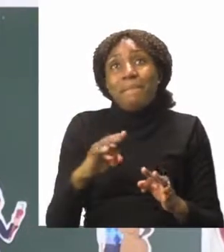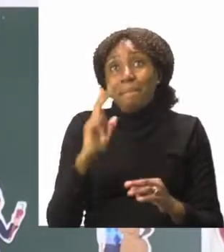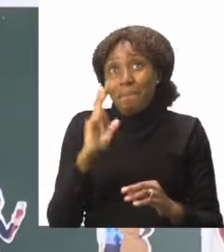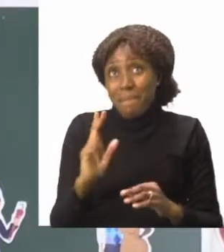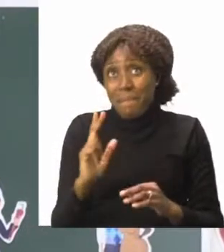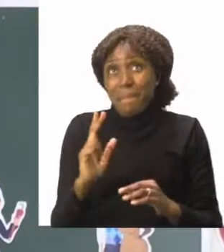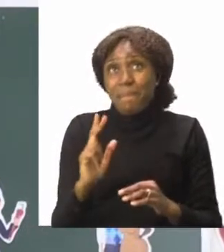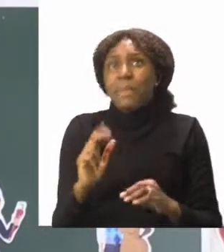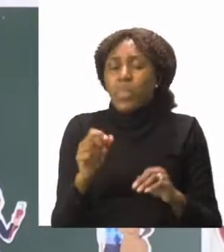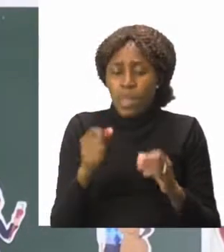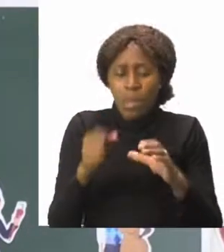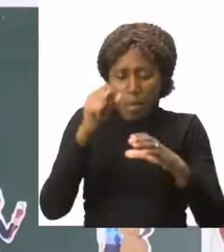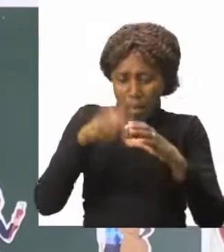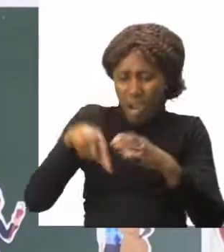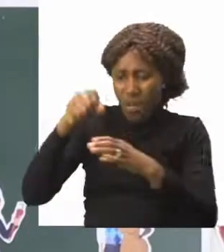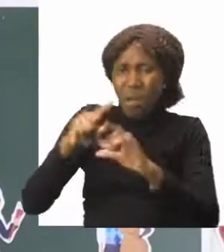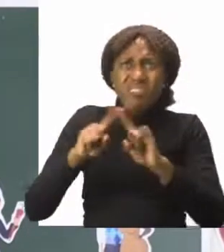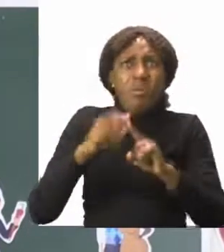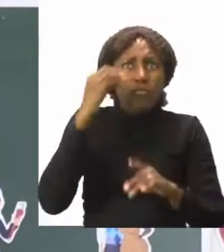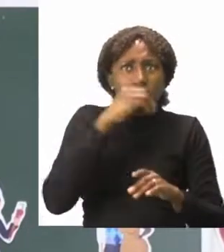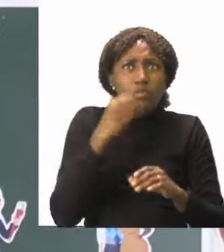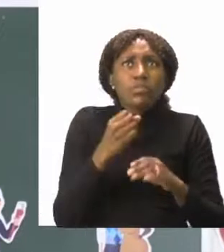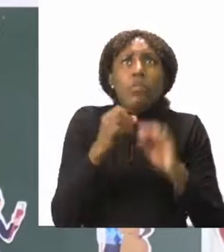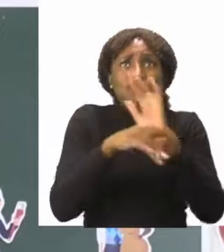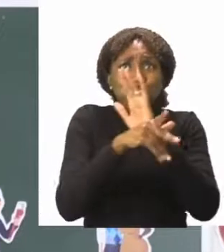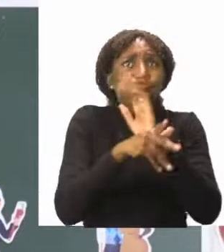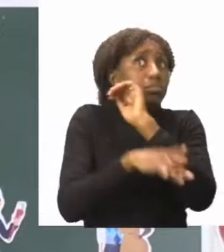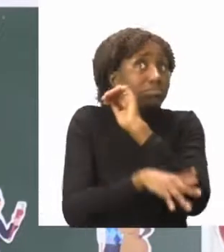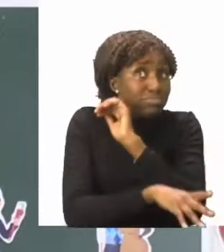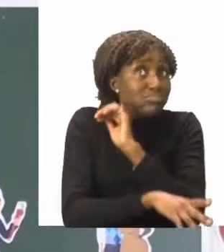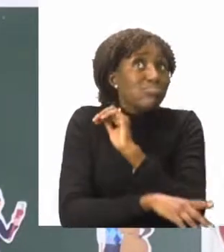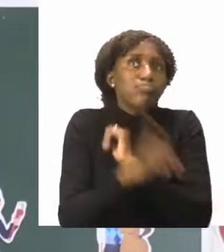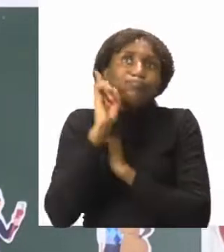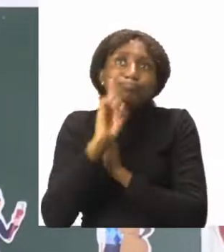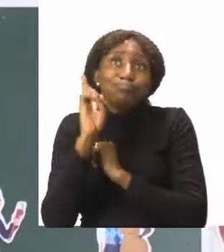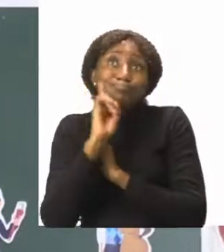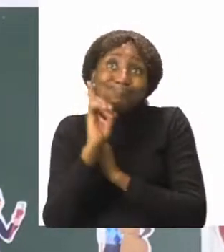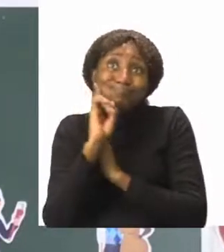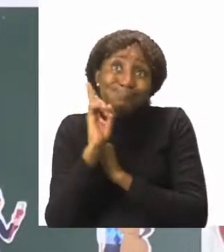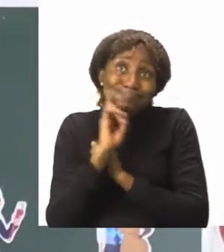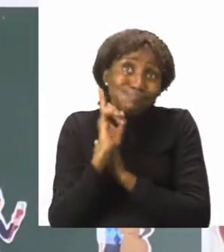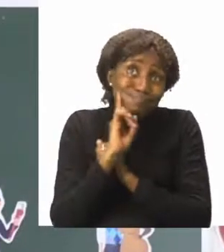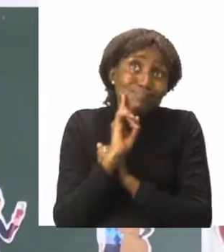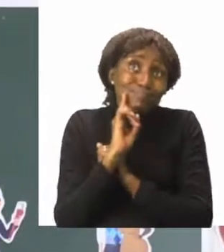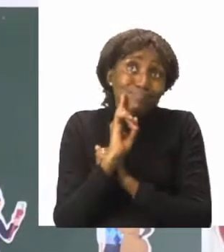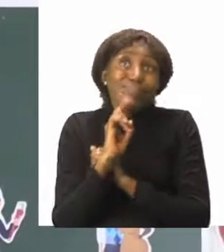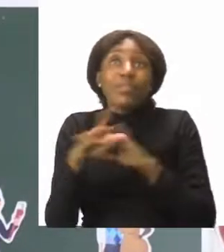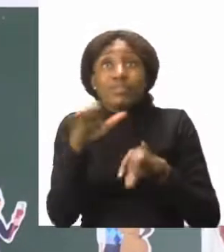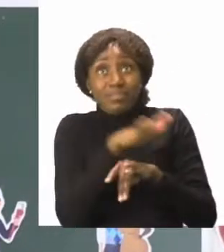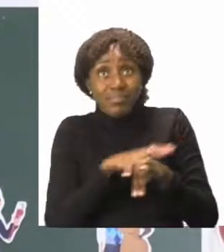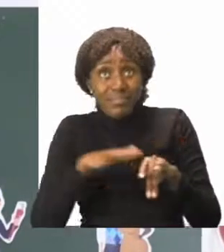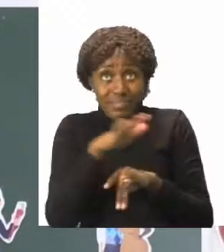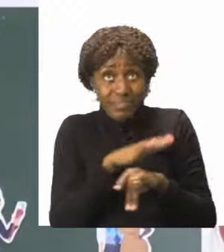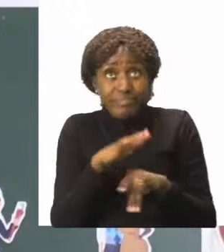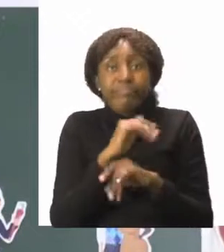help grow our food and take care of all the animals that we eat. A farmer is